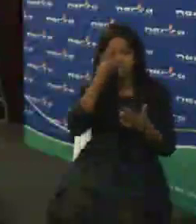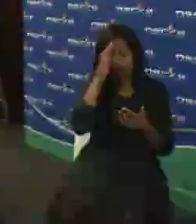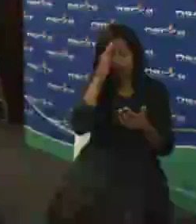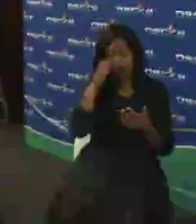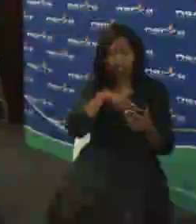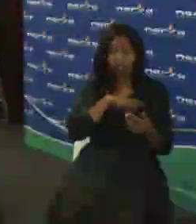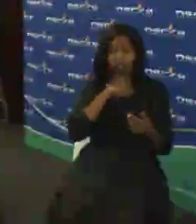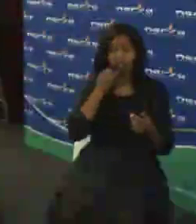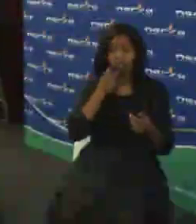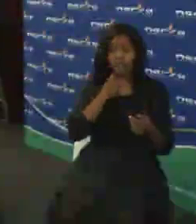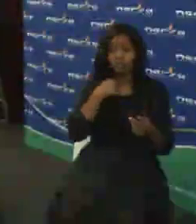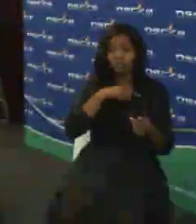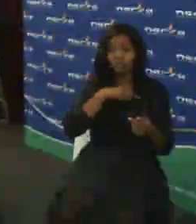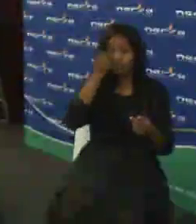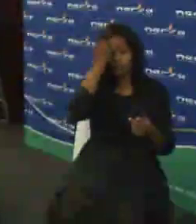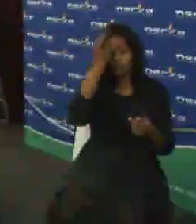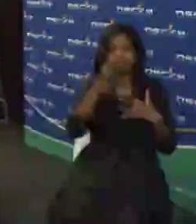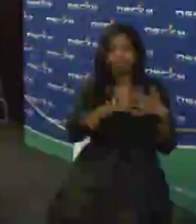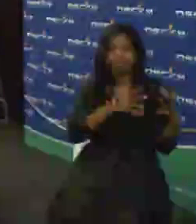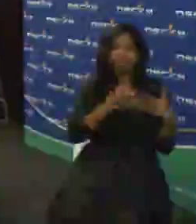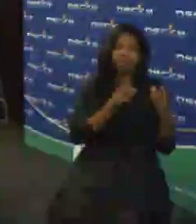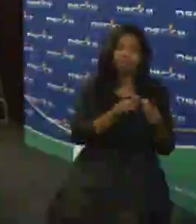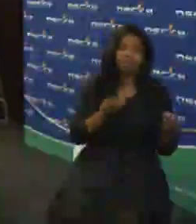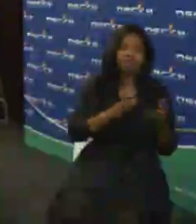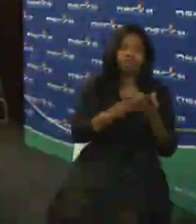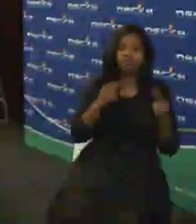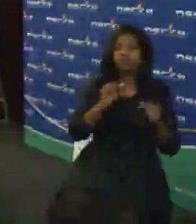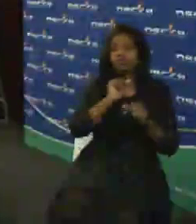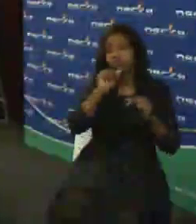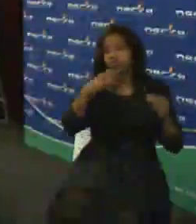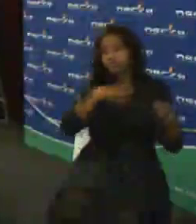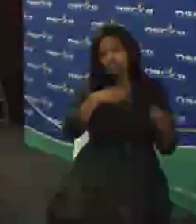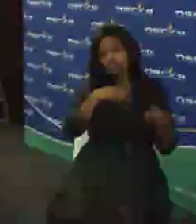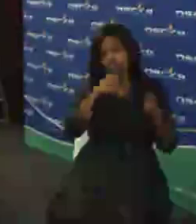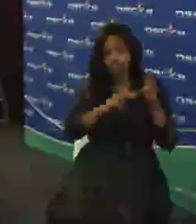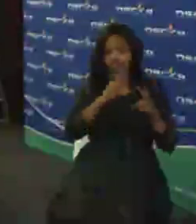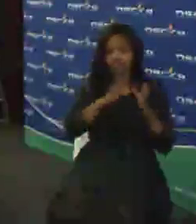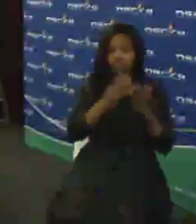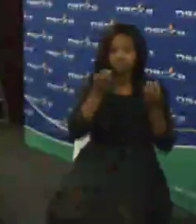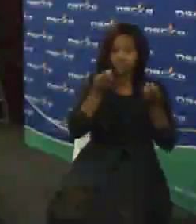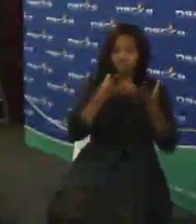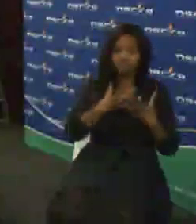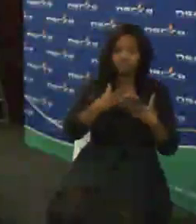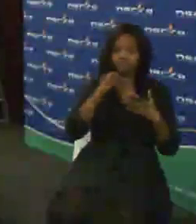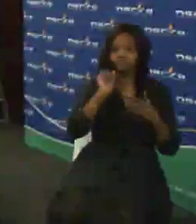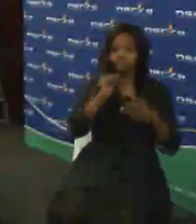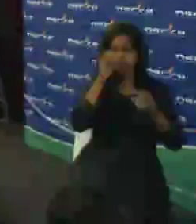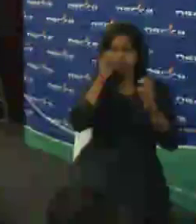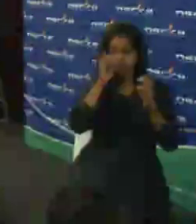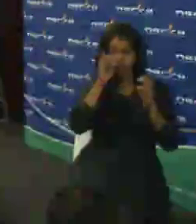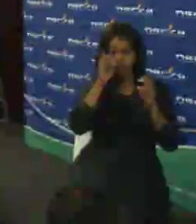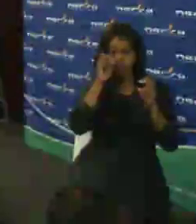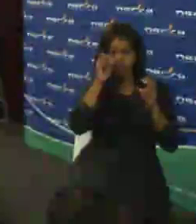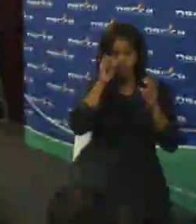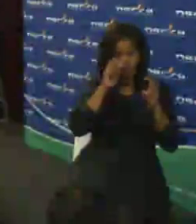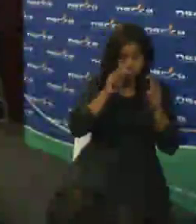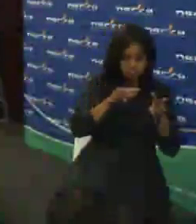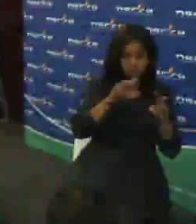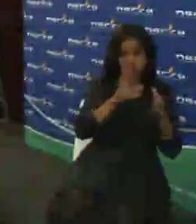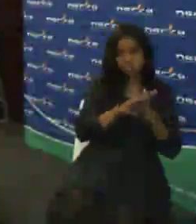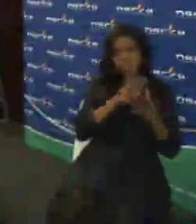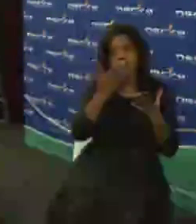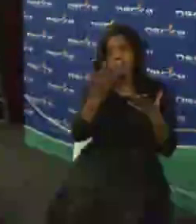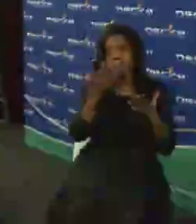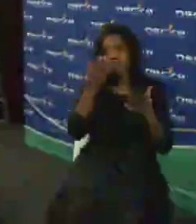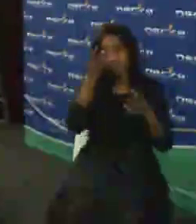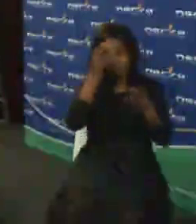we forget anything, and you do your own assessment and provide us with your views and information.